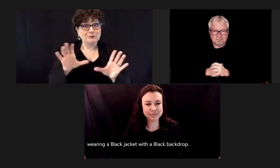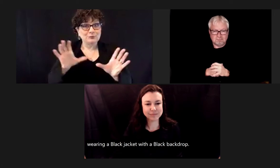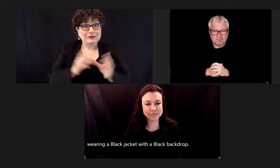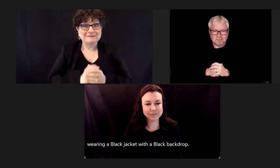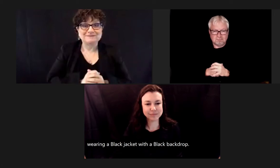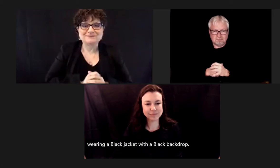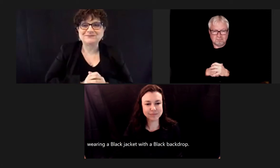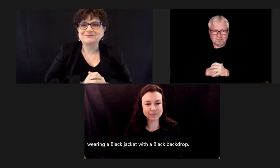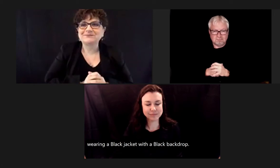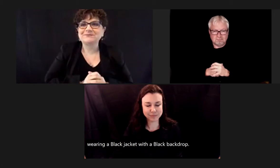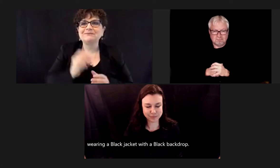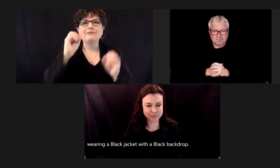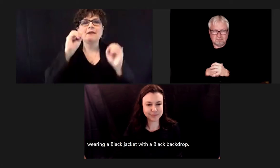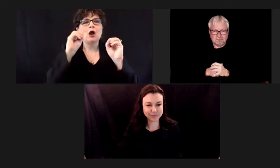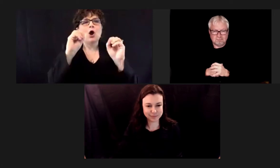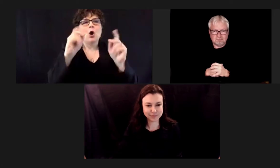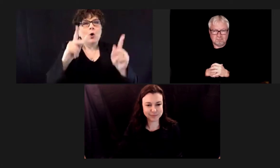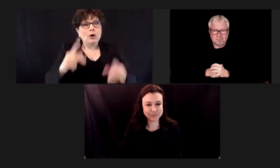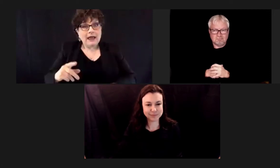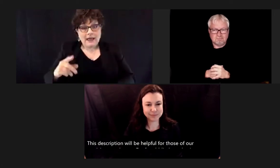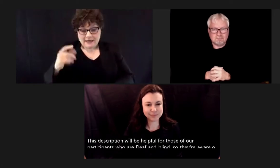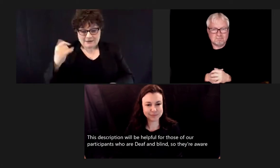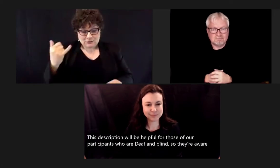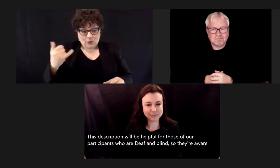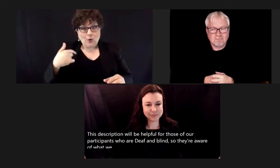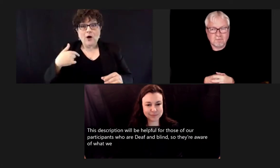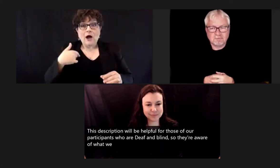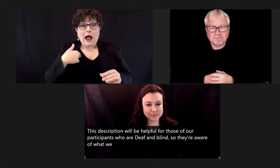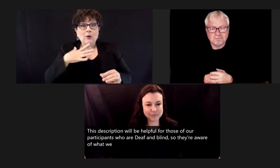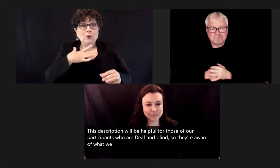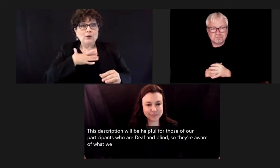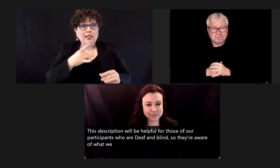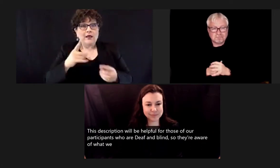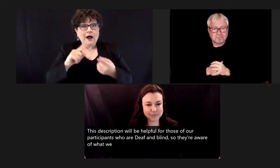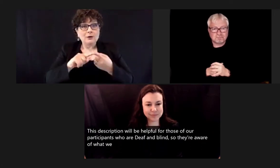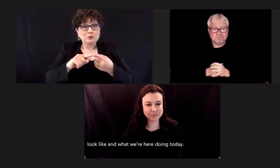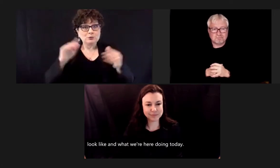look like and what we're here doing today.